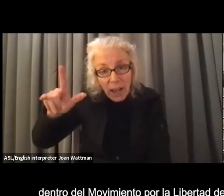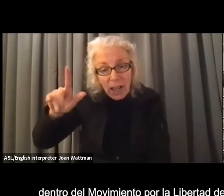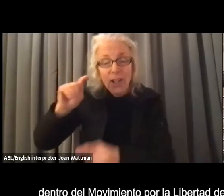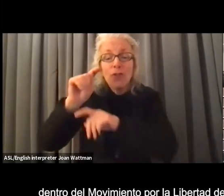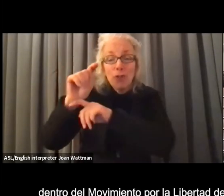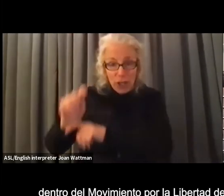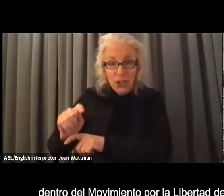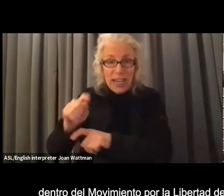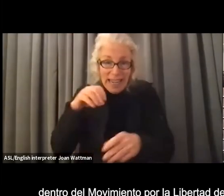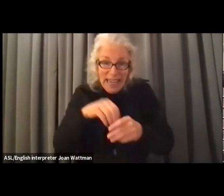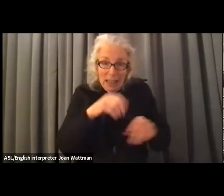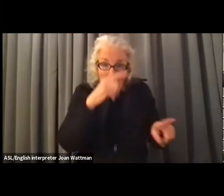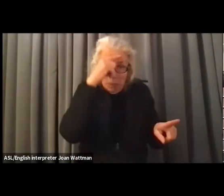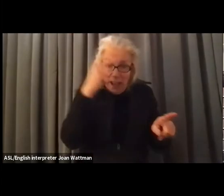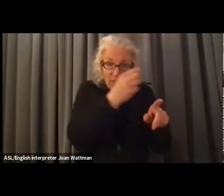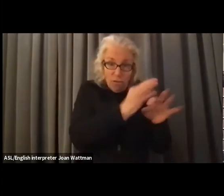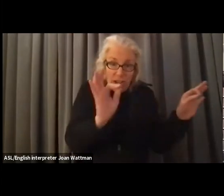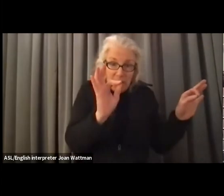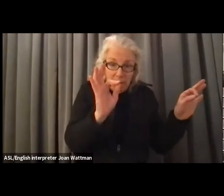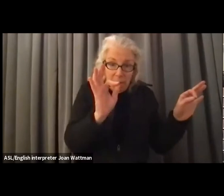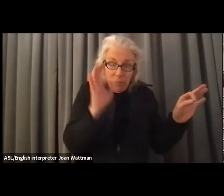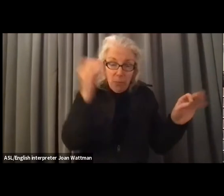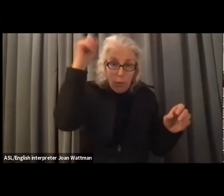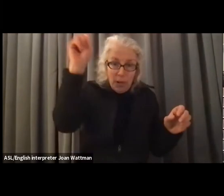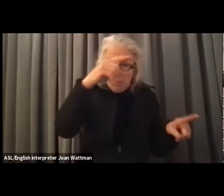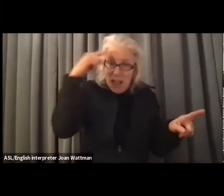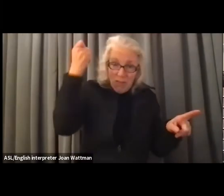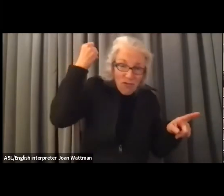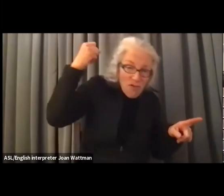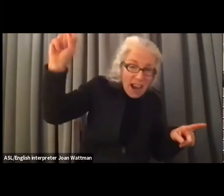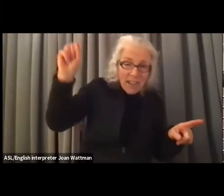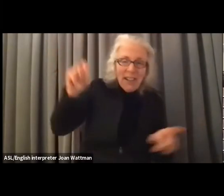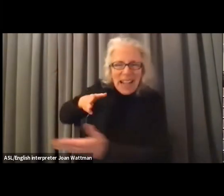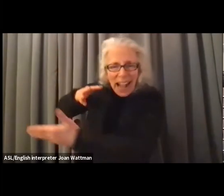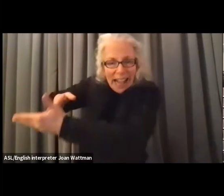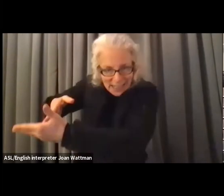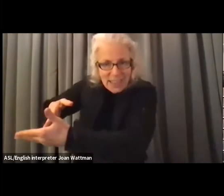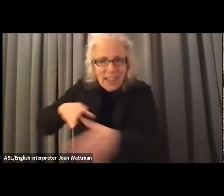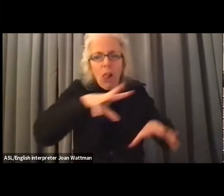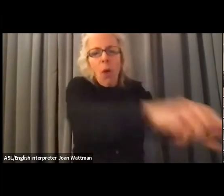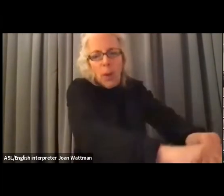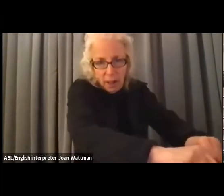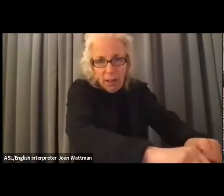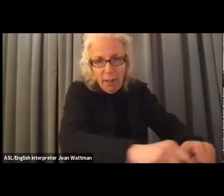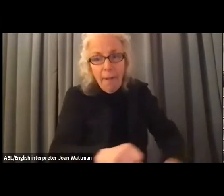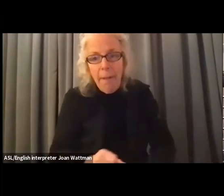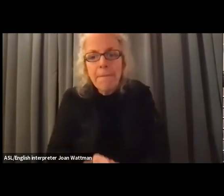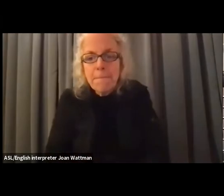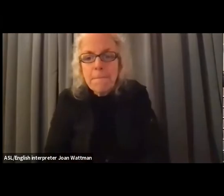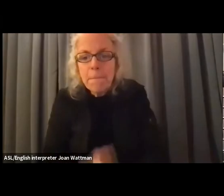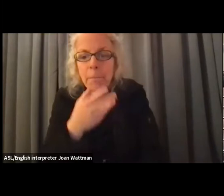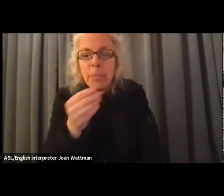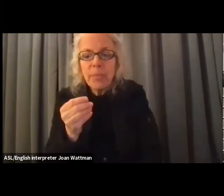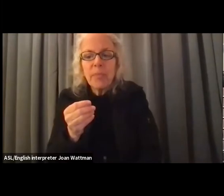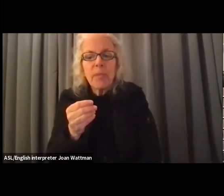freedom movement. It's a part of the US Black radical tradition that often gets overlooked. And secondly, I want to talk about